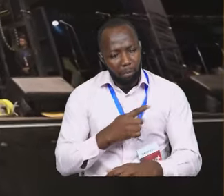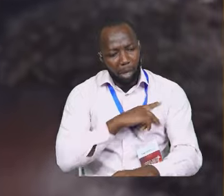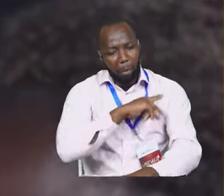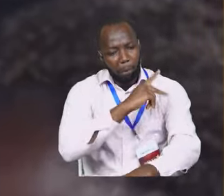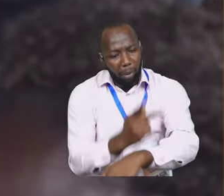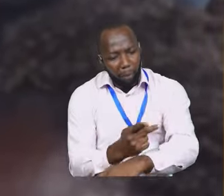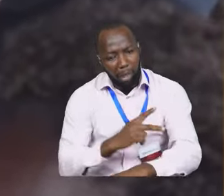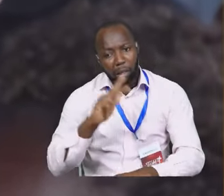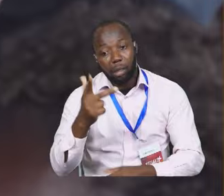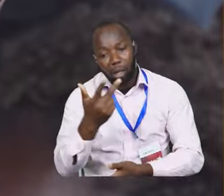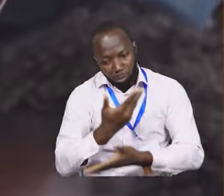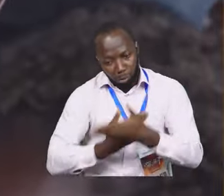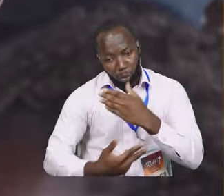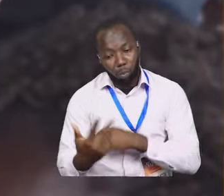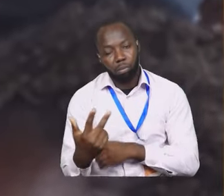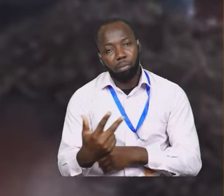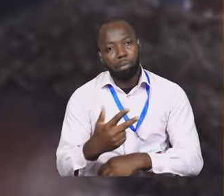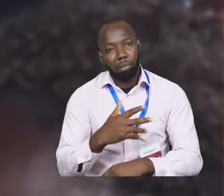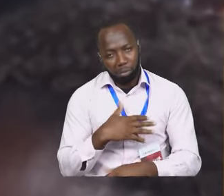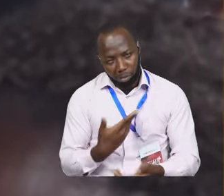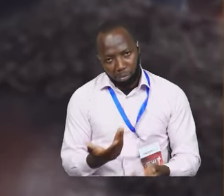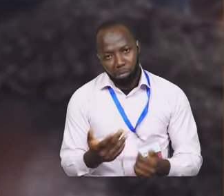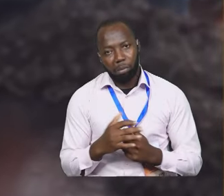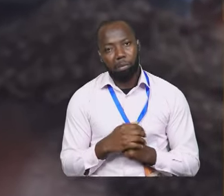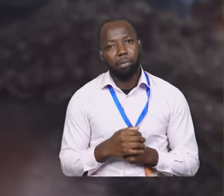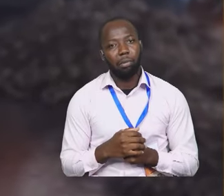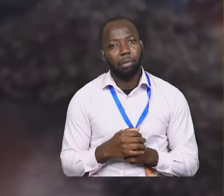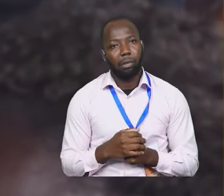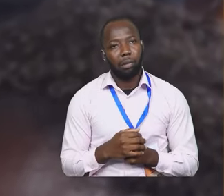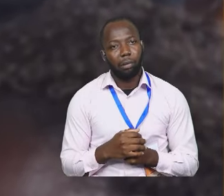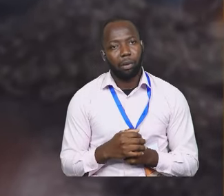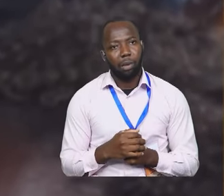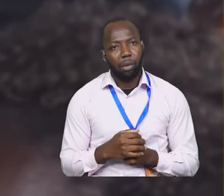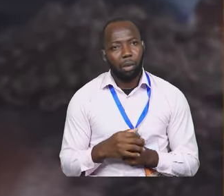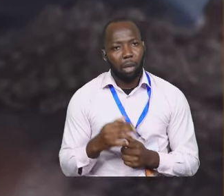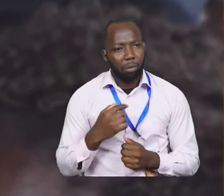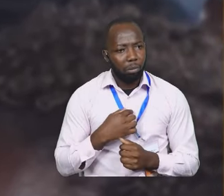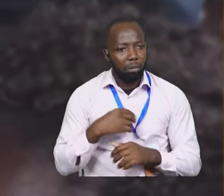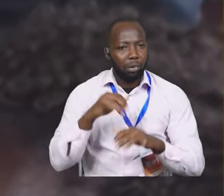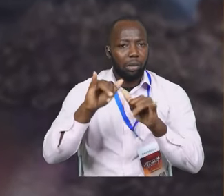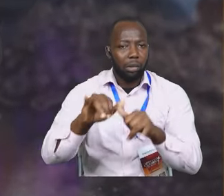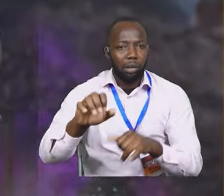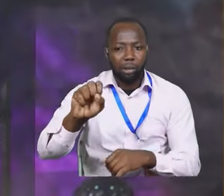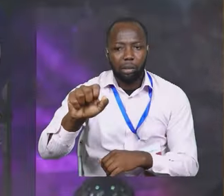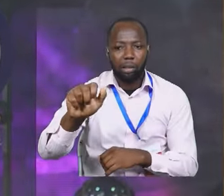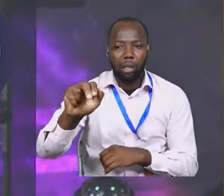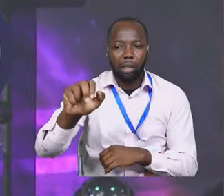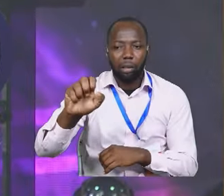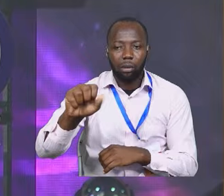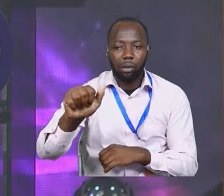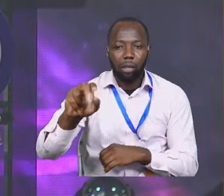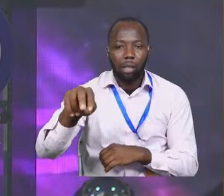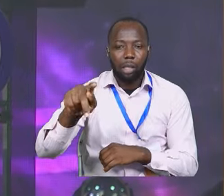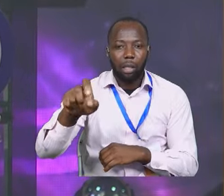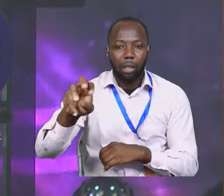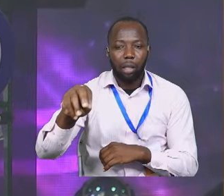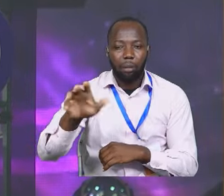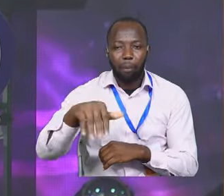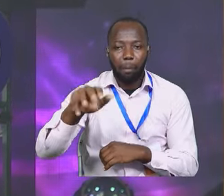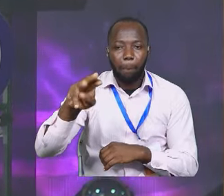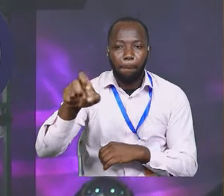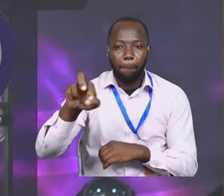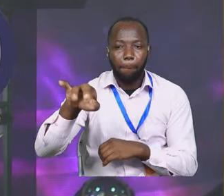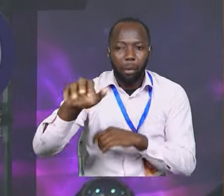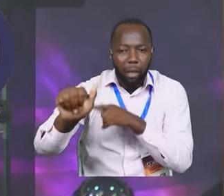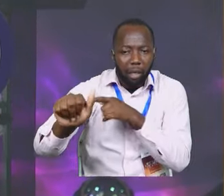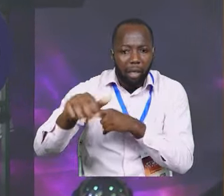When I was pregnant with my third child, Santa Maria, we live at Santa Maria.